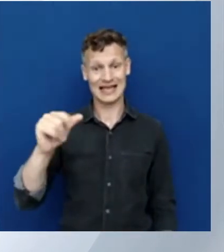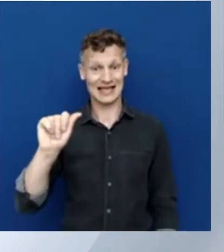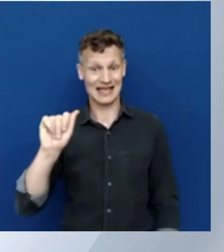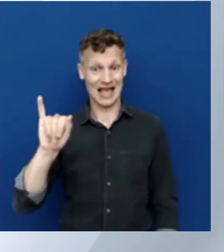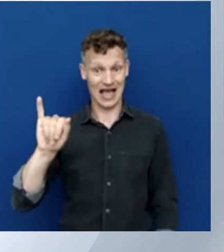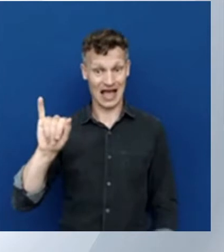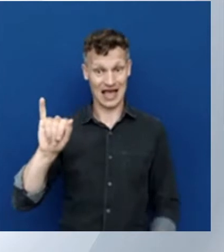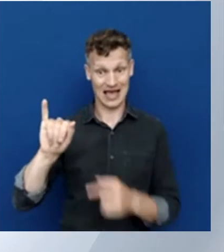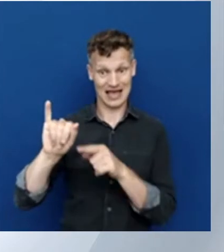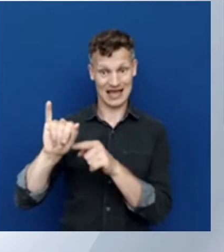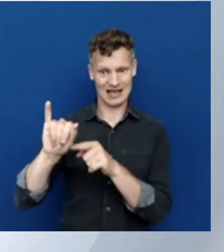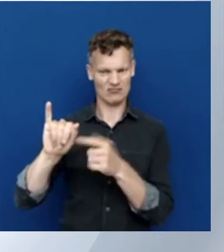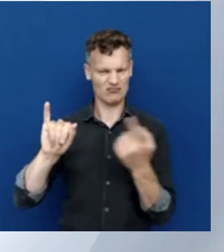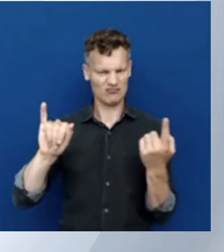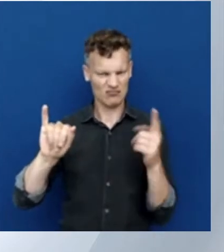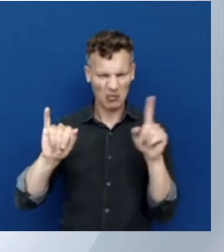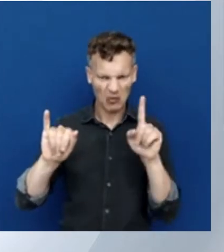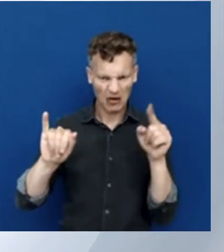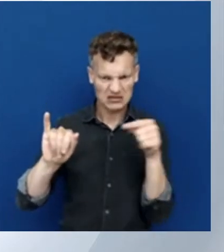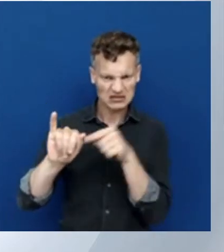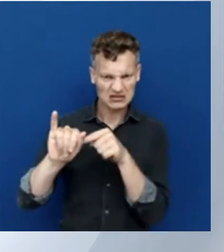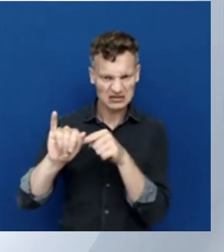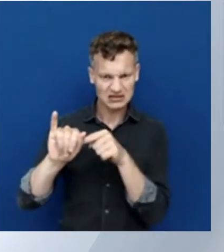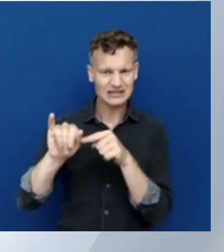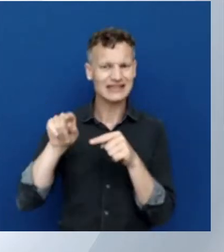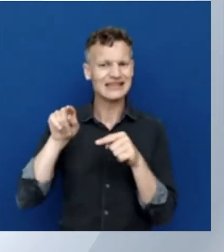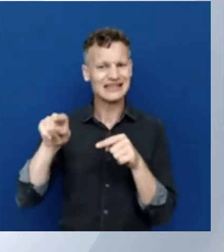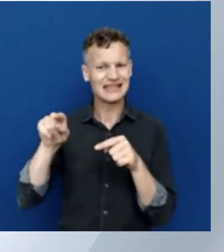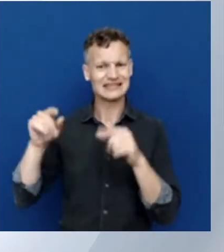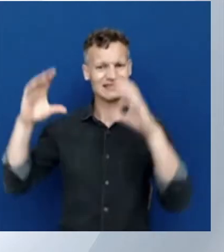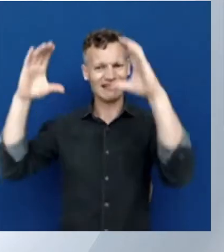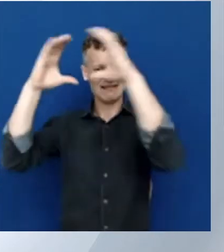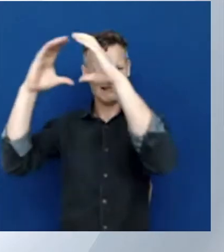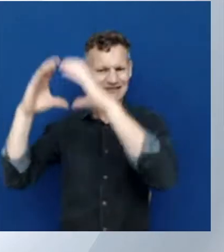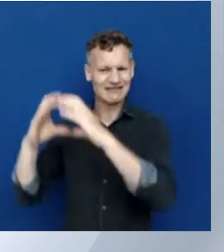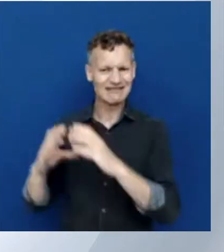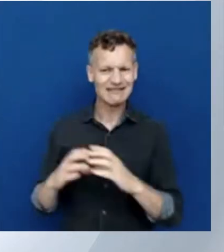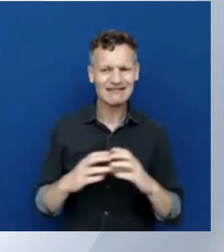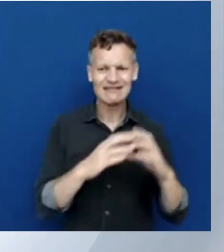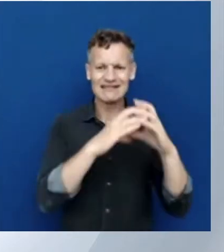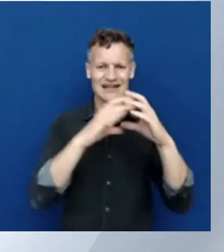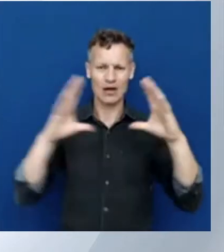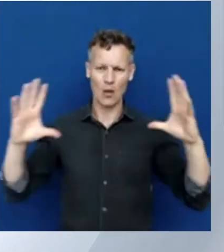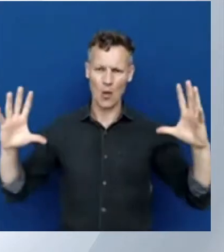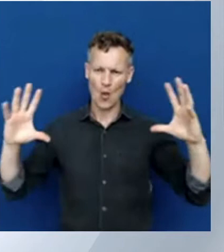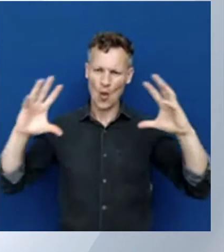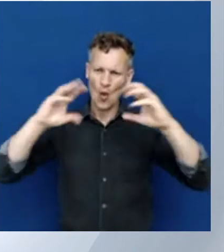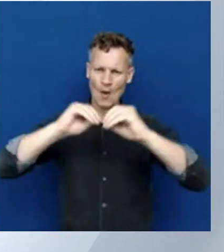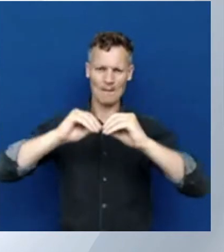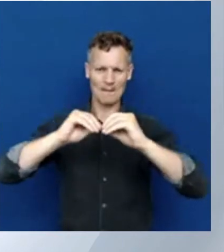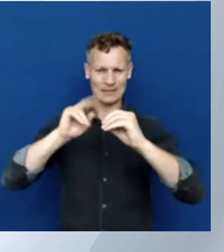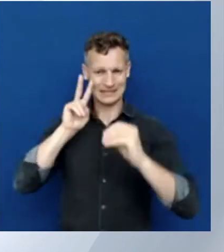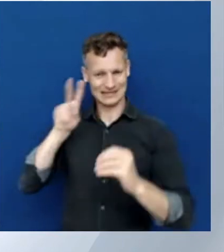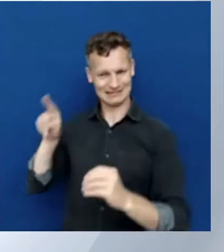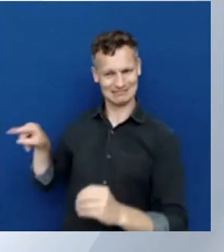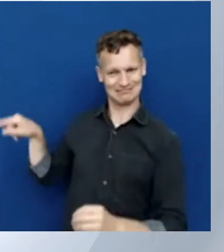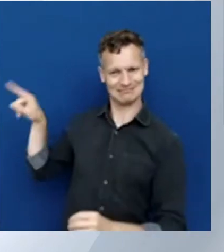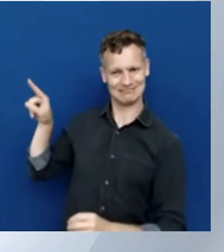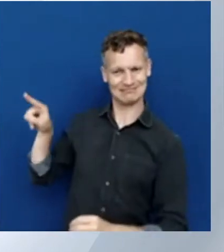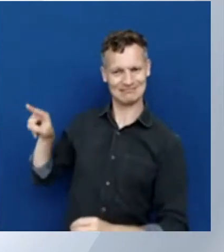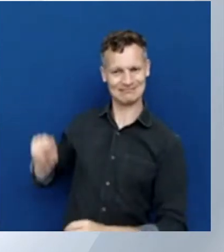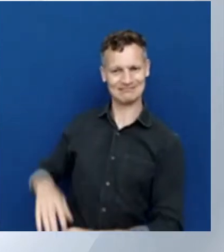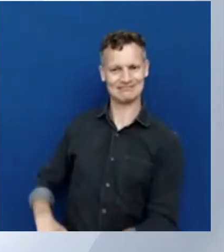what you're good at, what you love, what the world needs, and what you can be paid for,